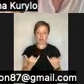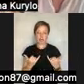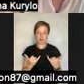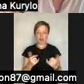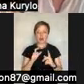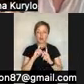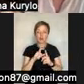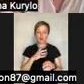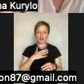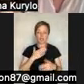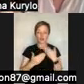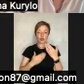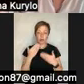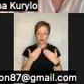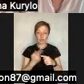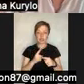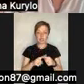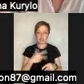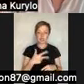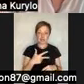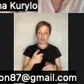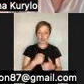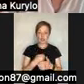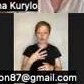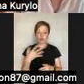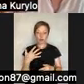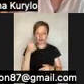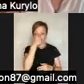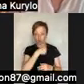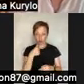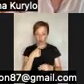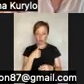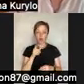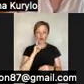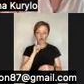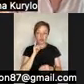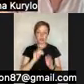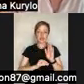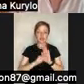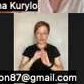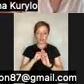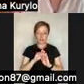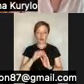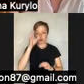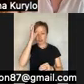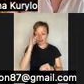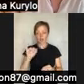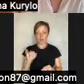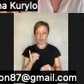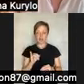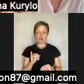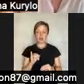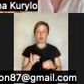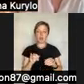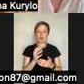that most women were answering our questions these are 30 to 45 years of